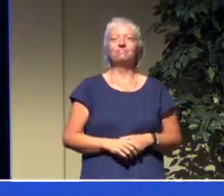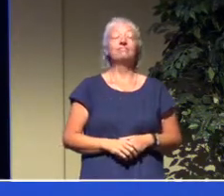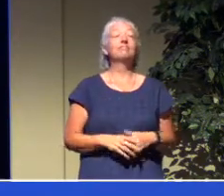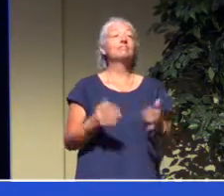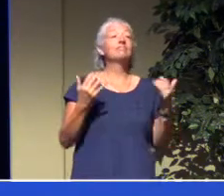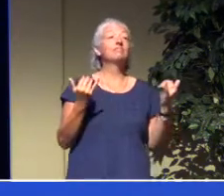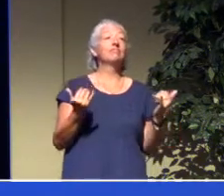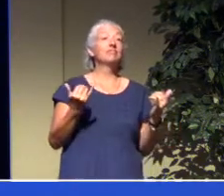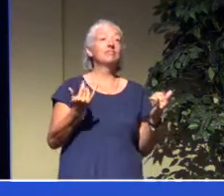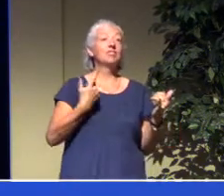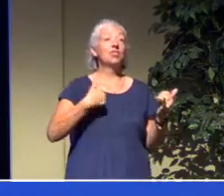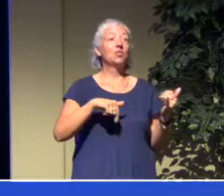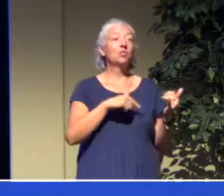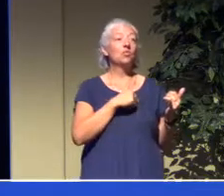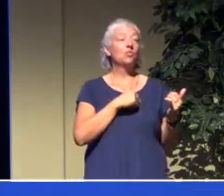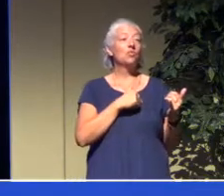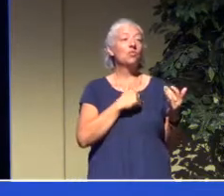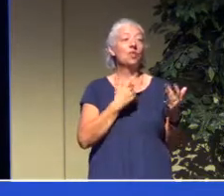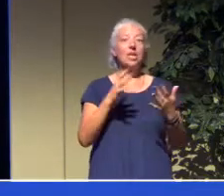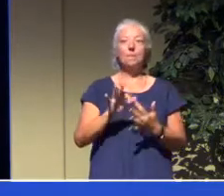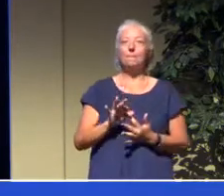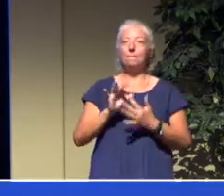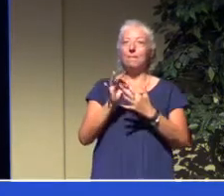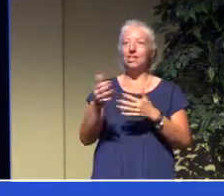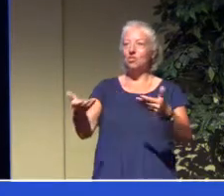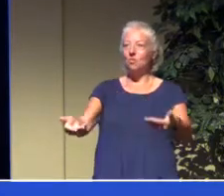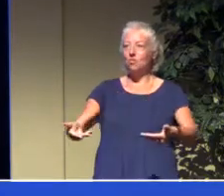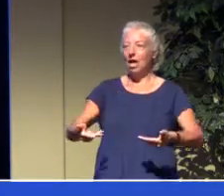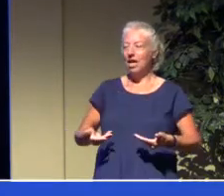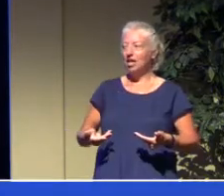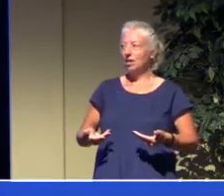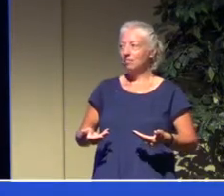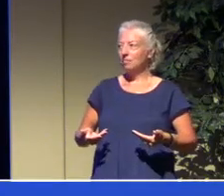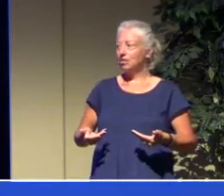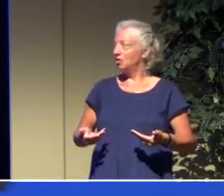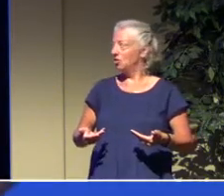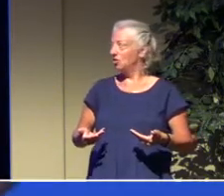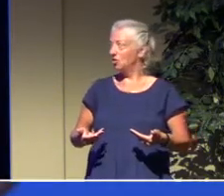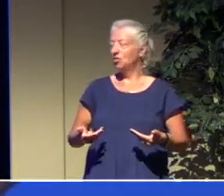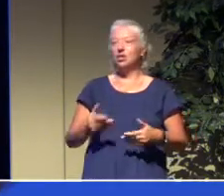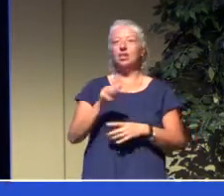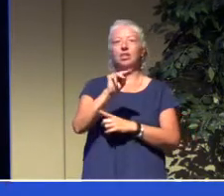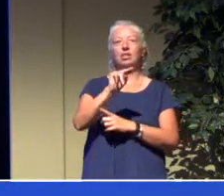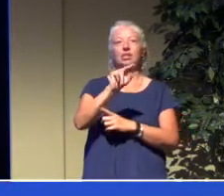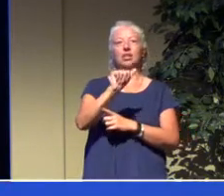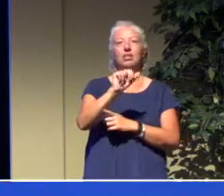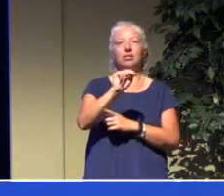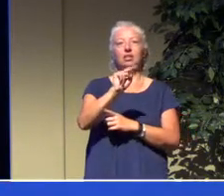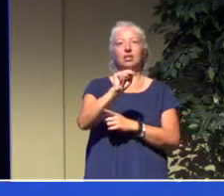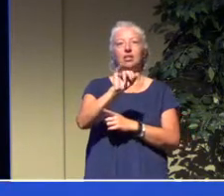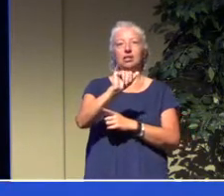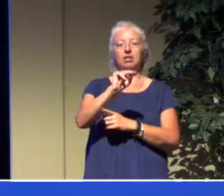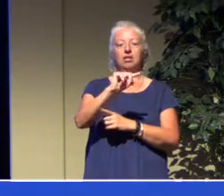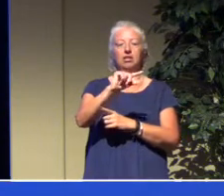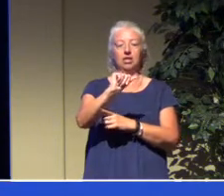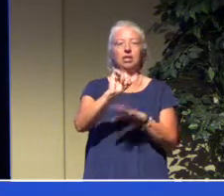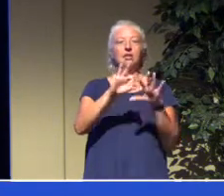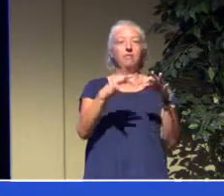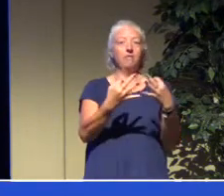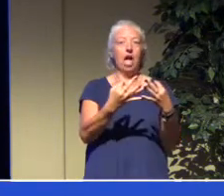Today, we want to give a special welcome to the Nanninga family. Now, they've been around, and you might have bumped into them in the